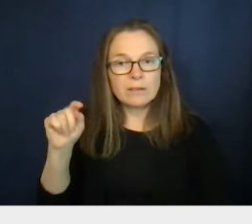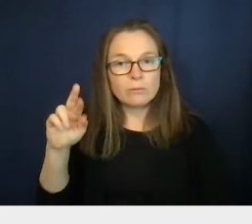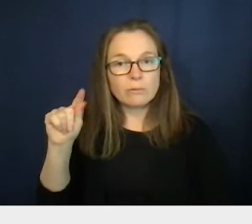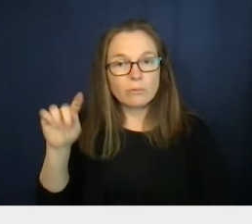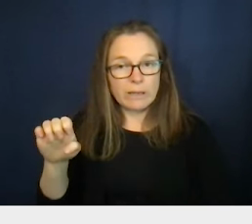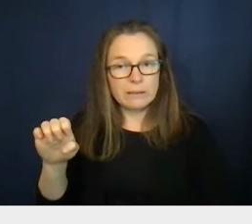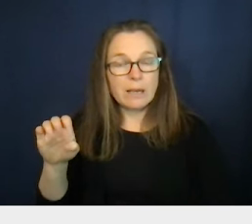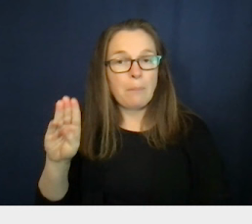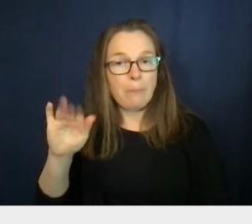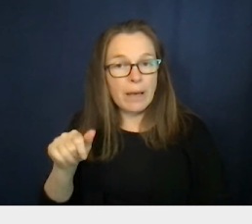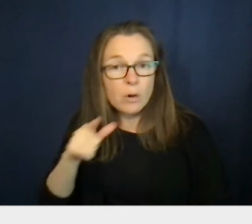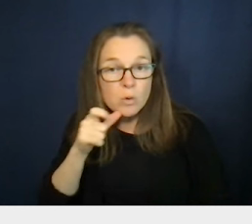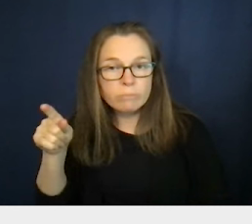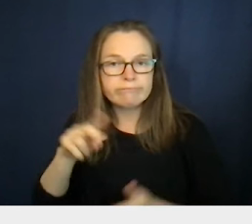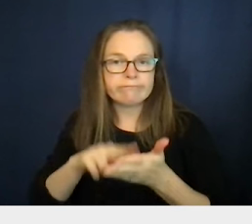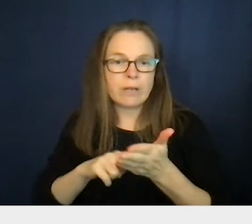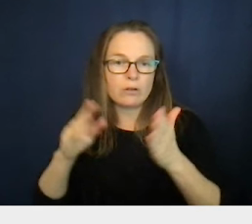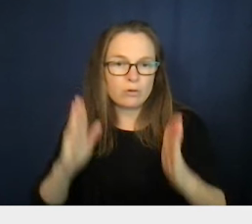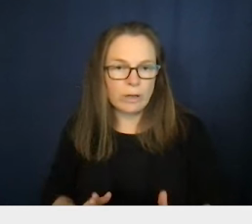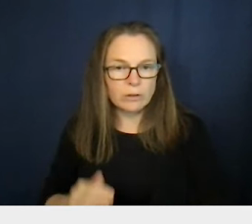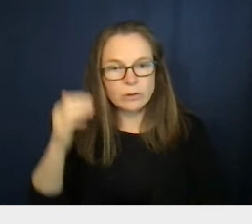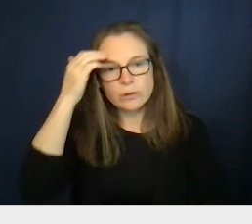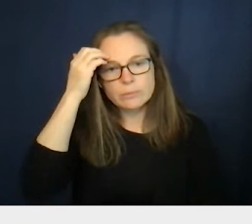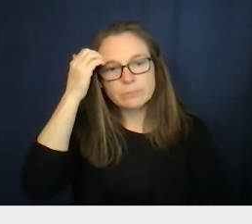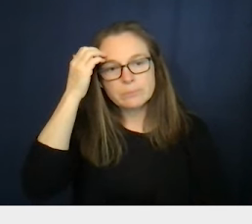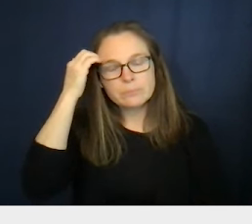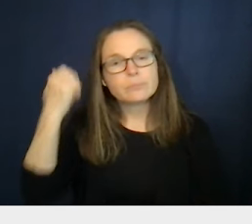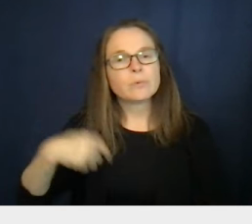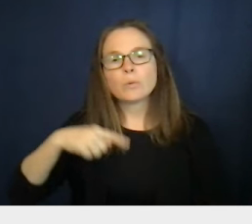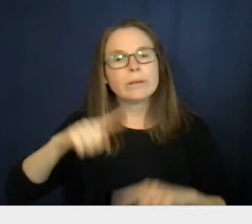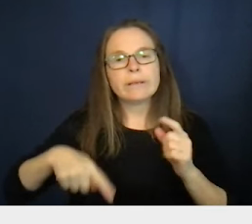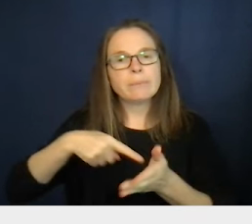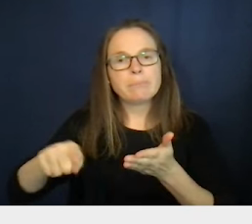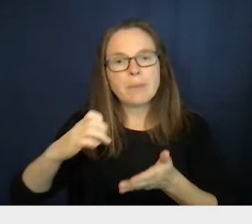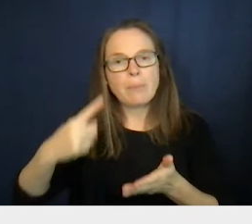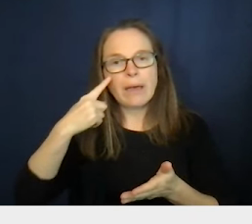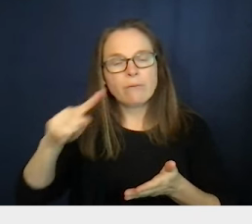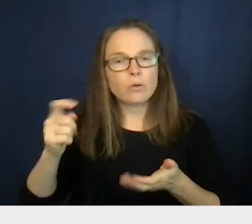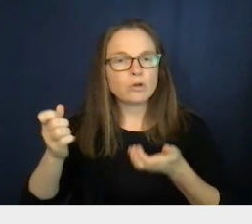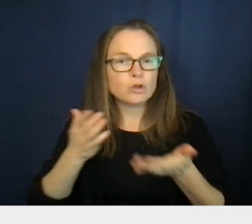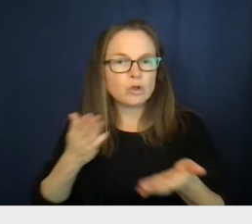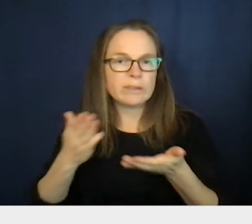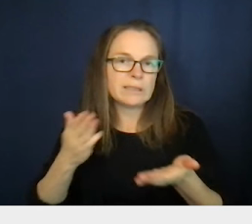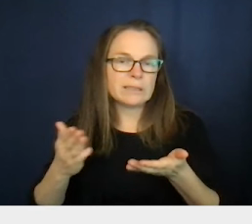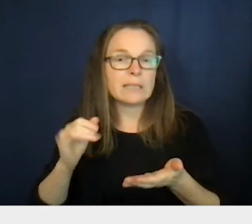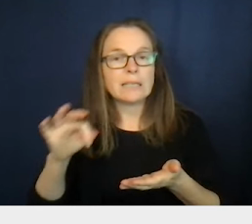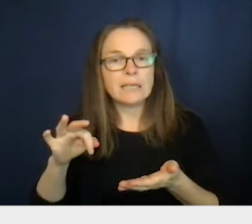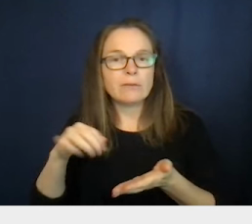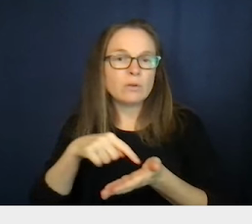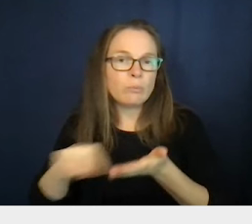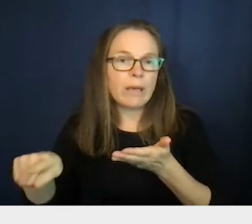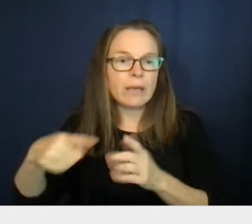contractor. ADBSD will not reimburse subsidy for services that are paid by